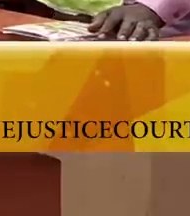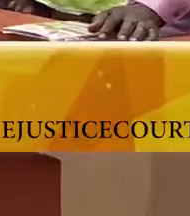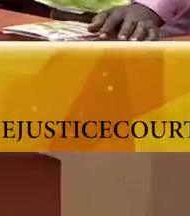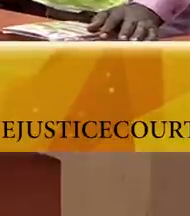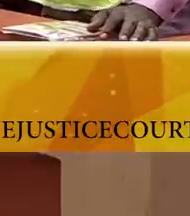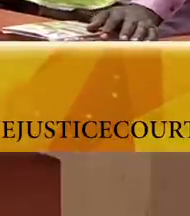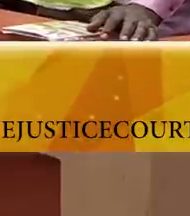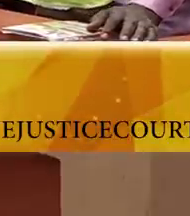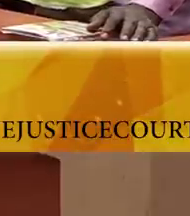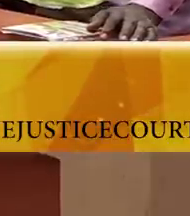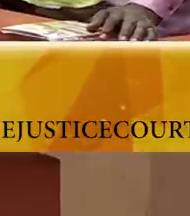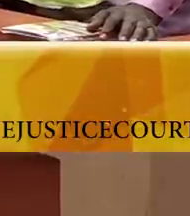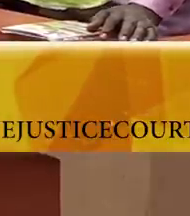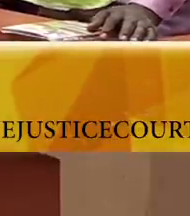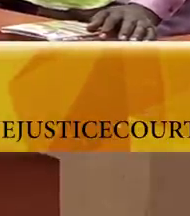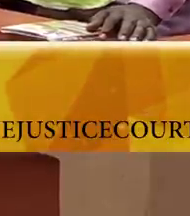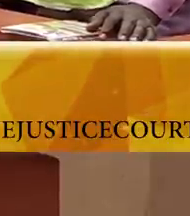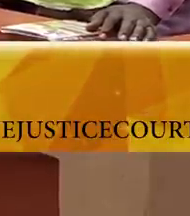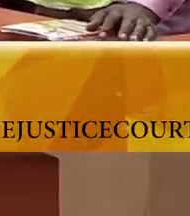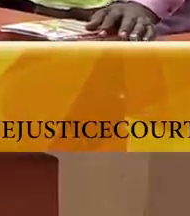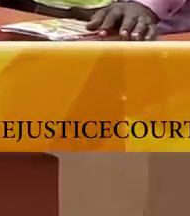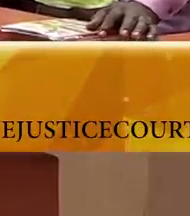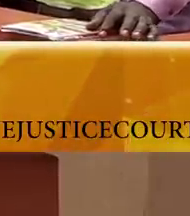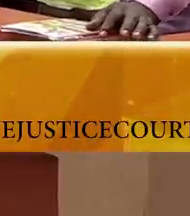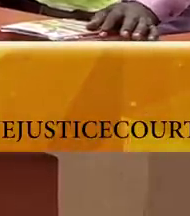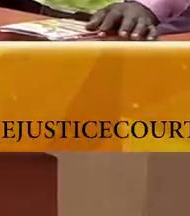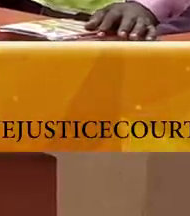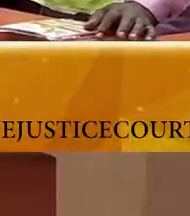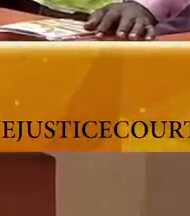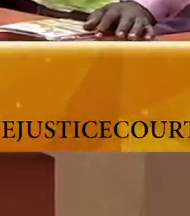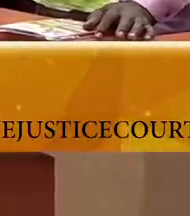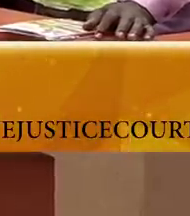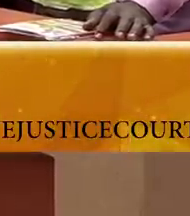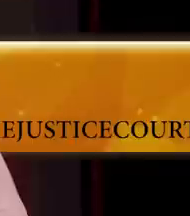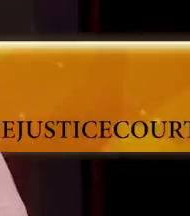we did together. This court does not know that.